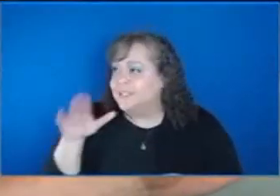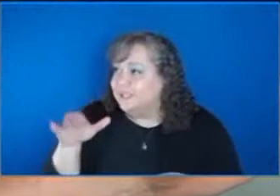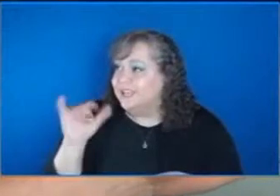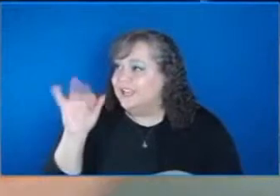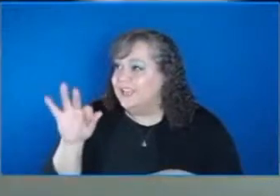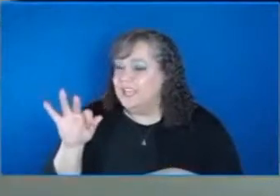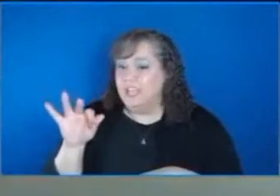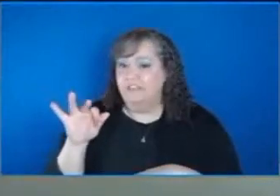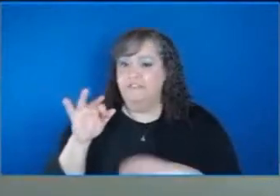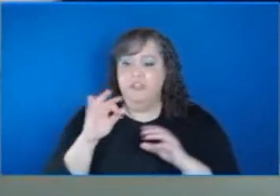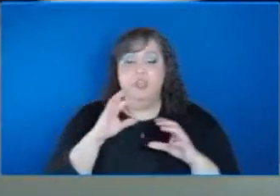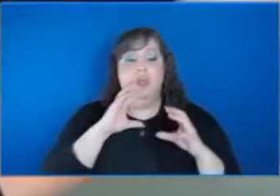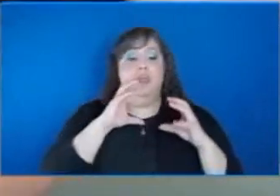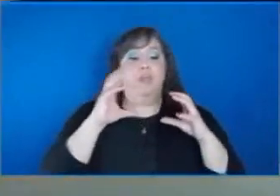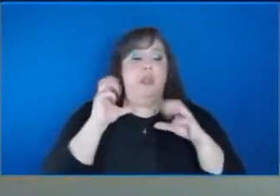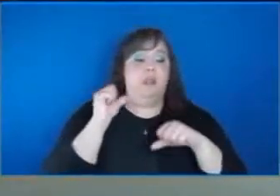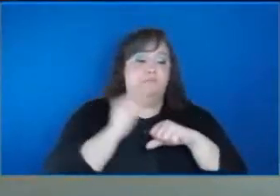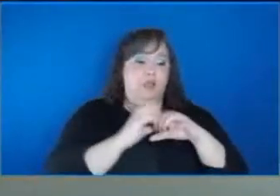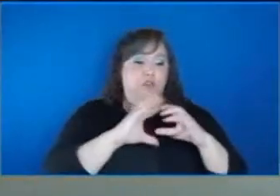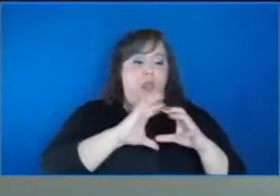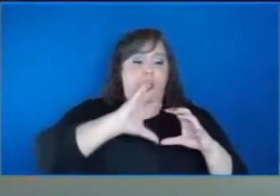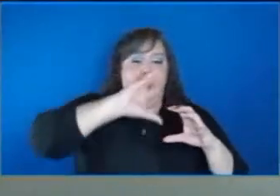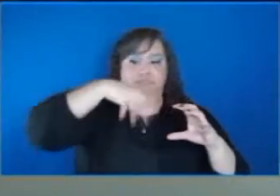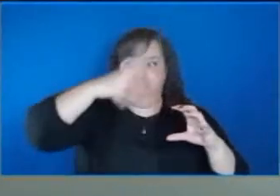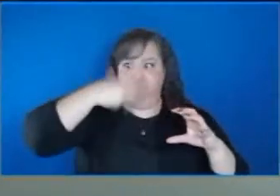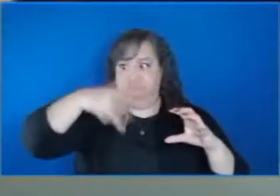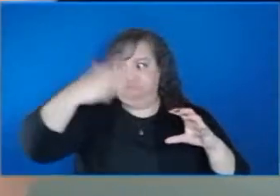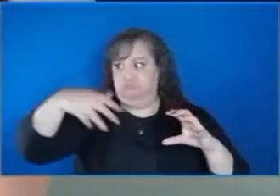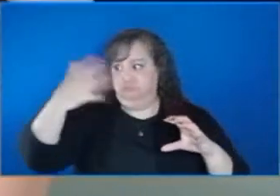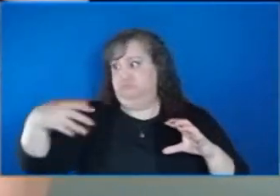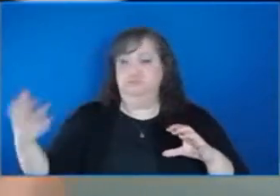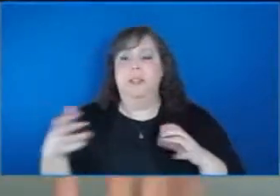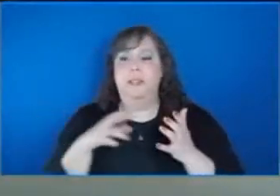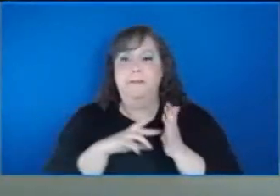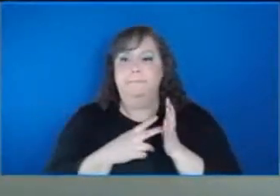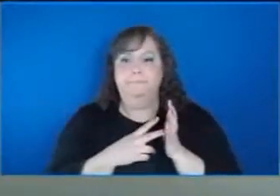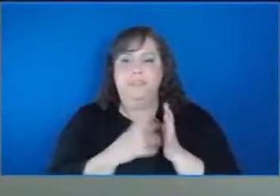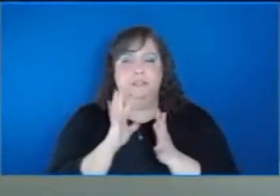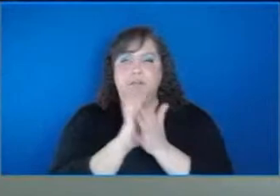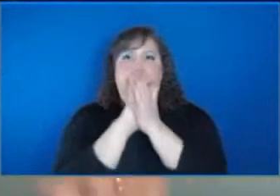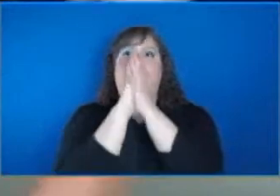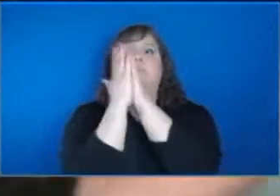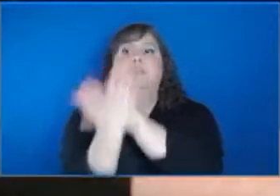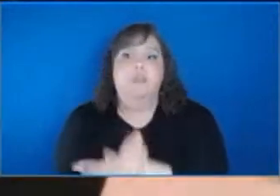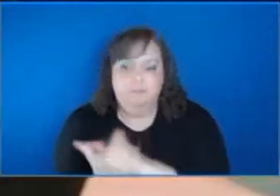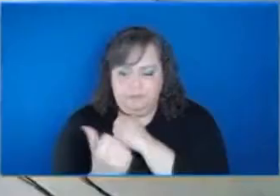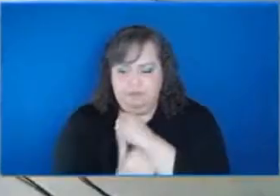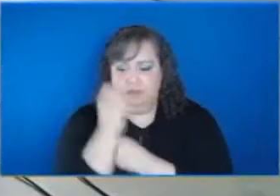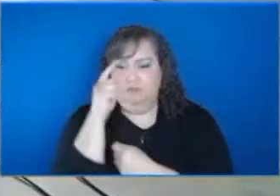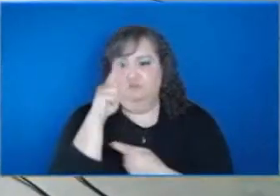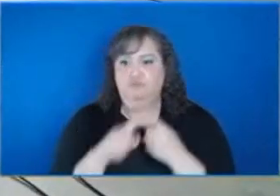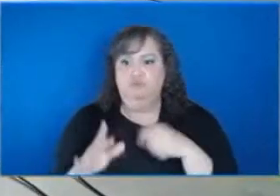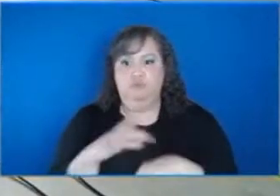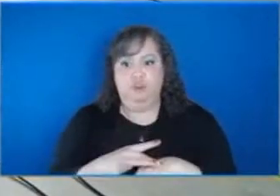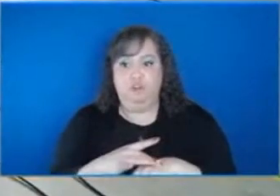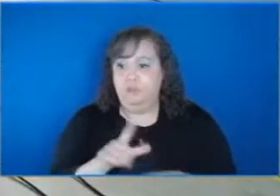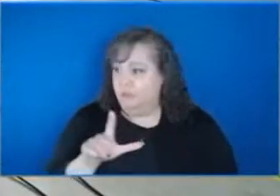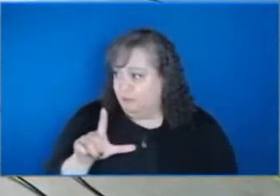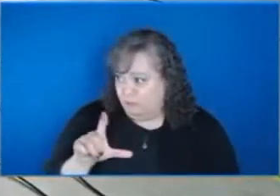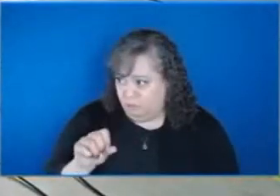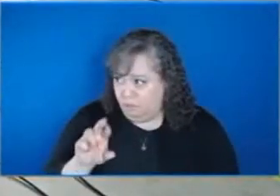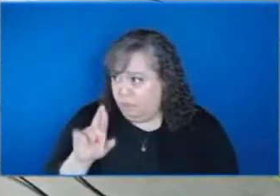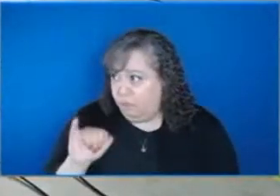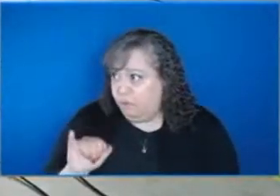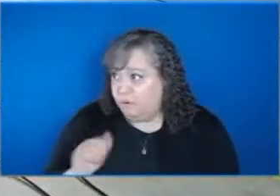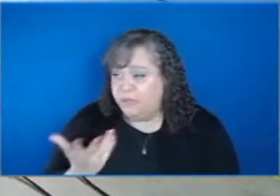chaotic rotation that causes a horrible chain reaction and it becomes a threat to Earth? Lori? Sure. Yeah,